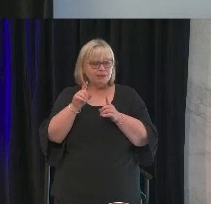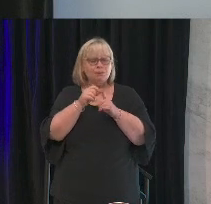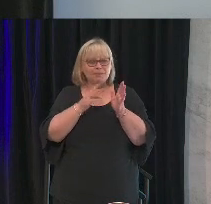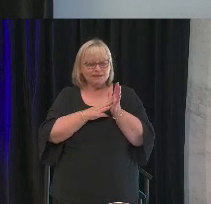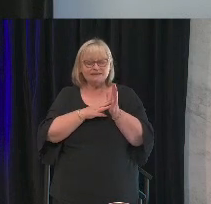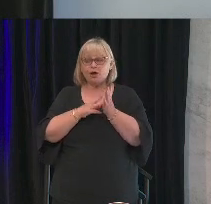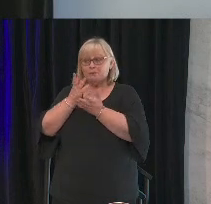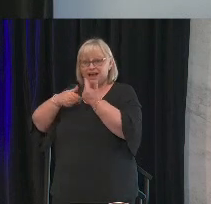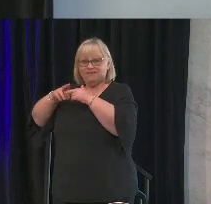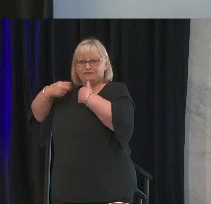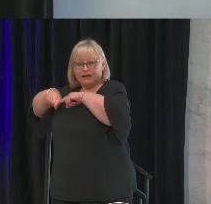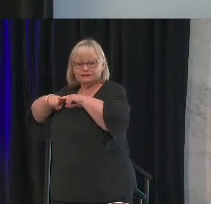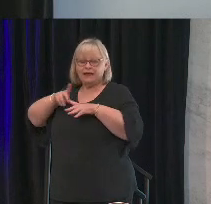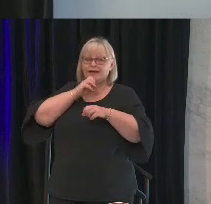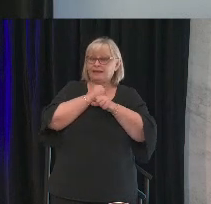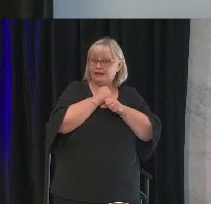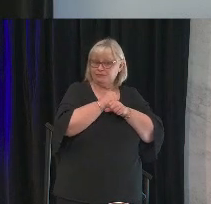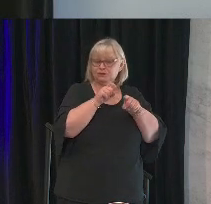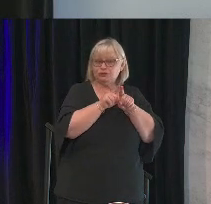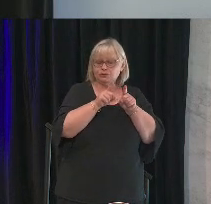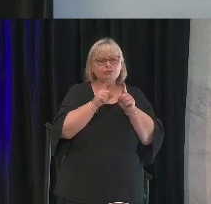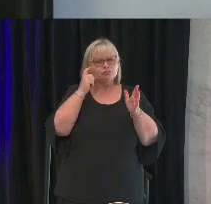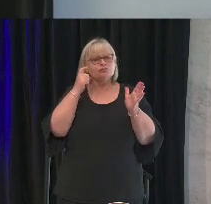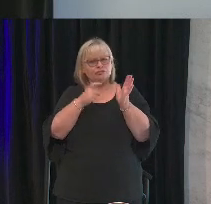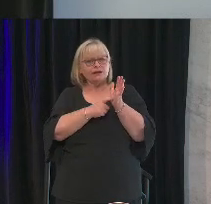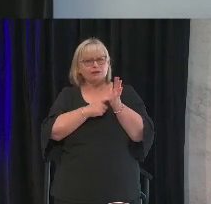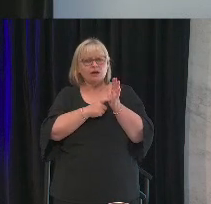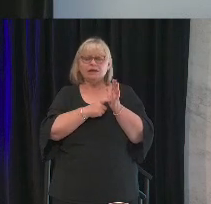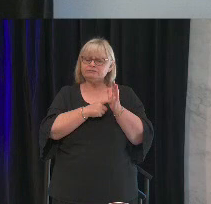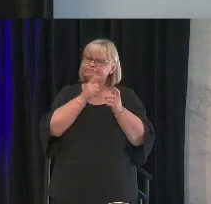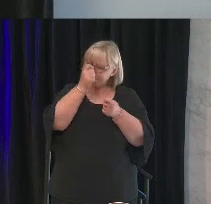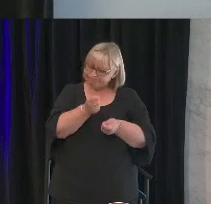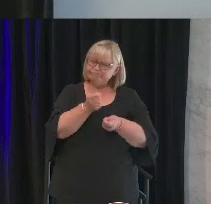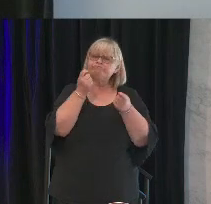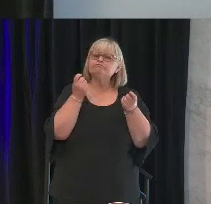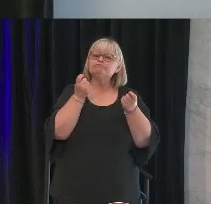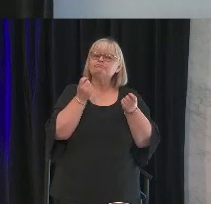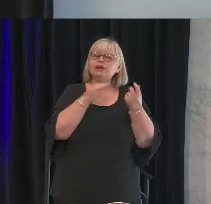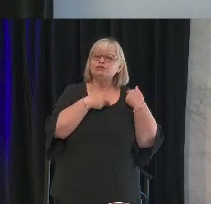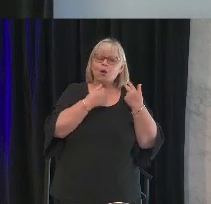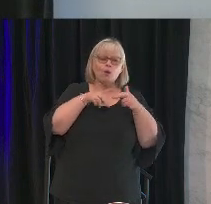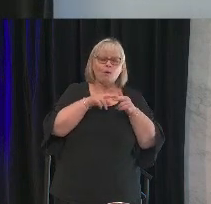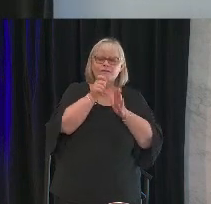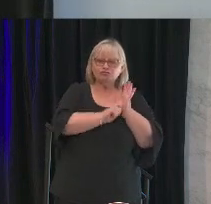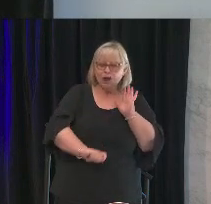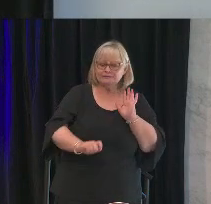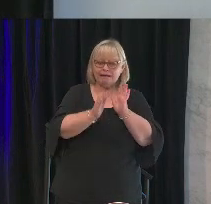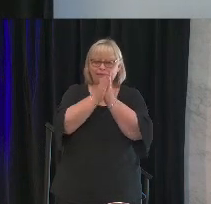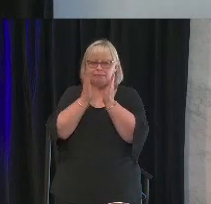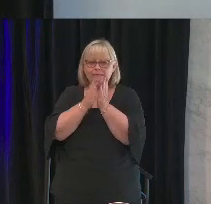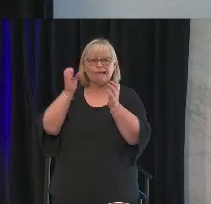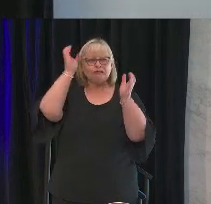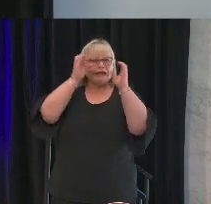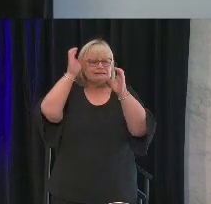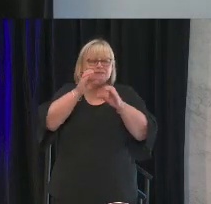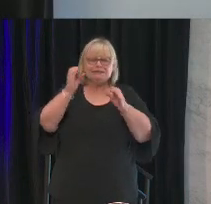of the nation, the government on behalf of the nation, recognising and acknowledging the role of writing, of literature, of creativity,